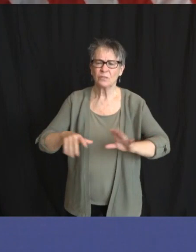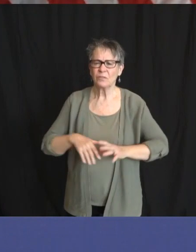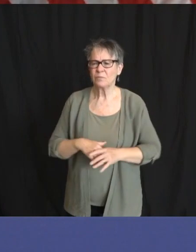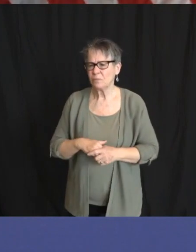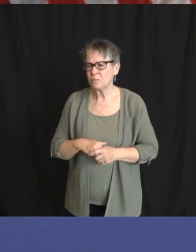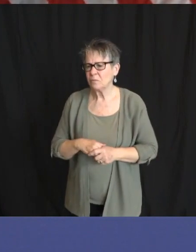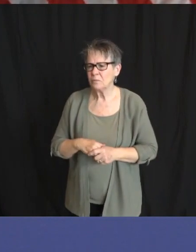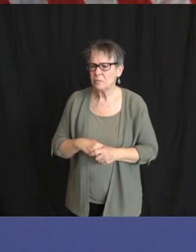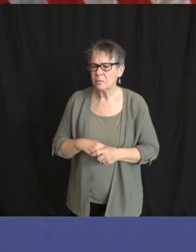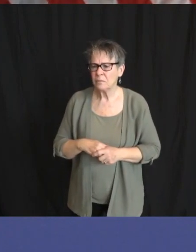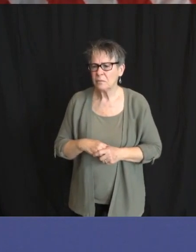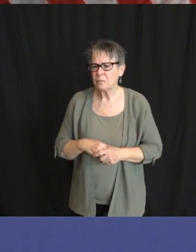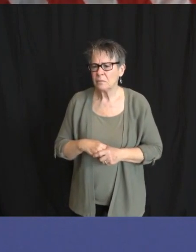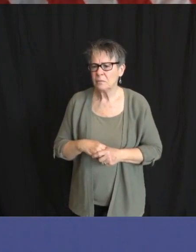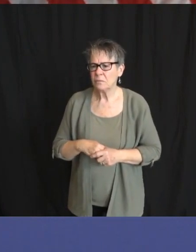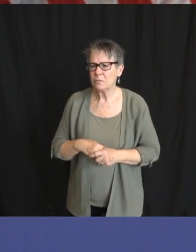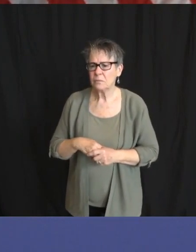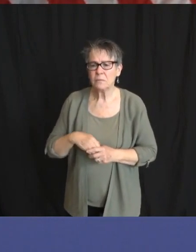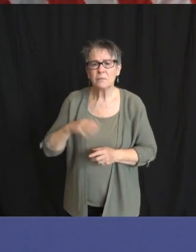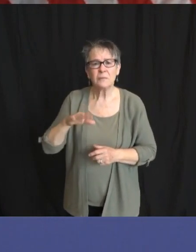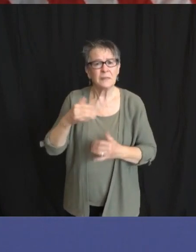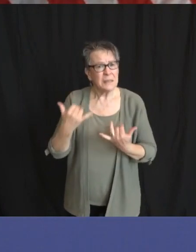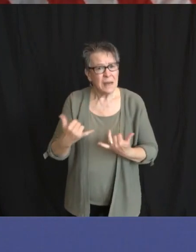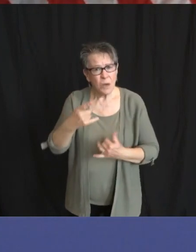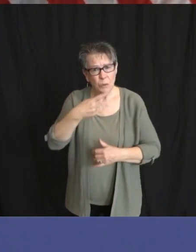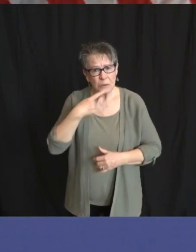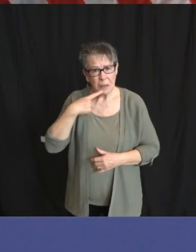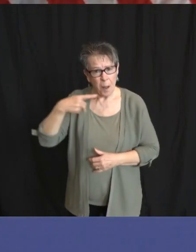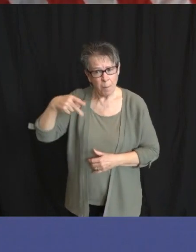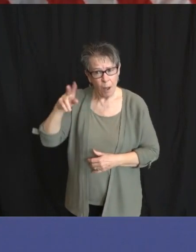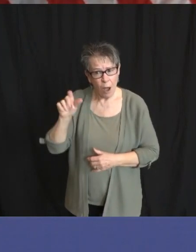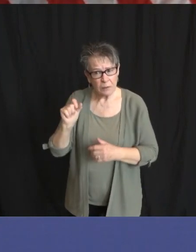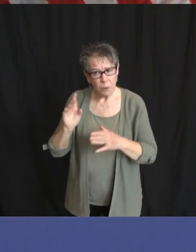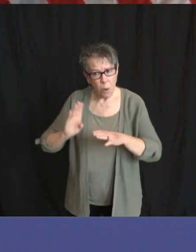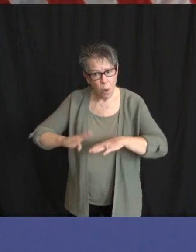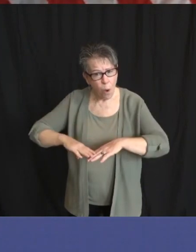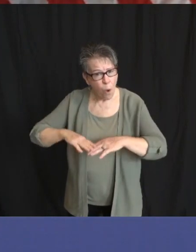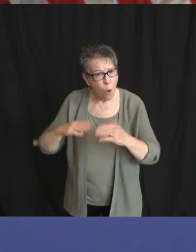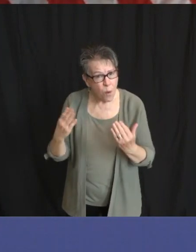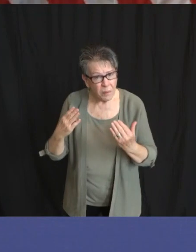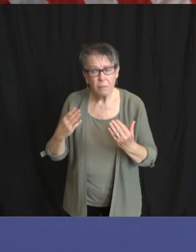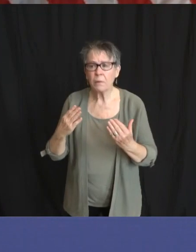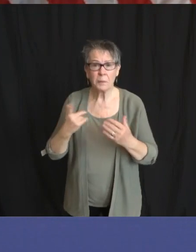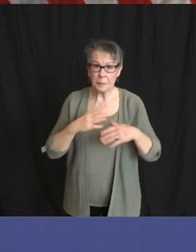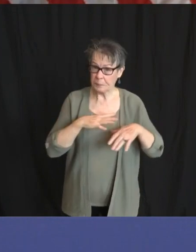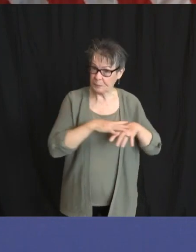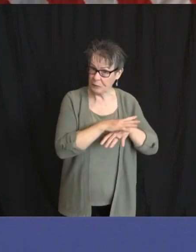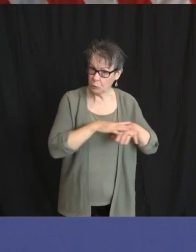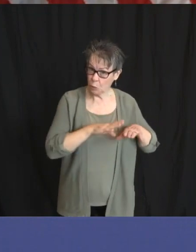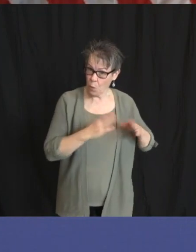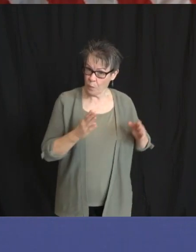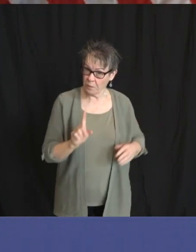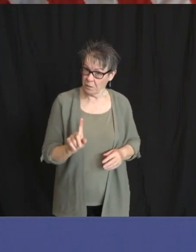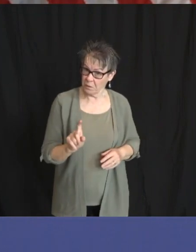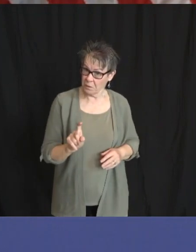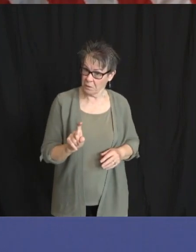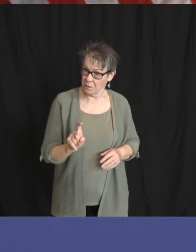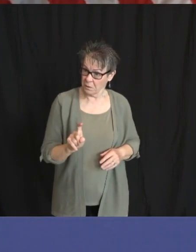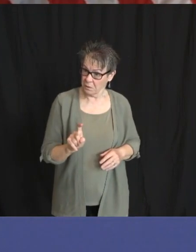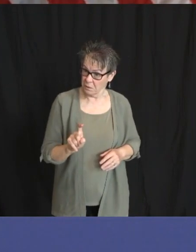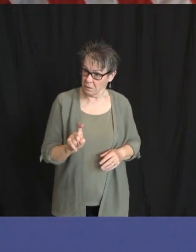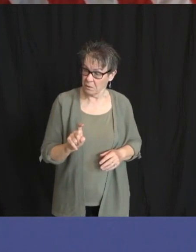sign about what could be expected with beaches in the next couple of weeks or after Memorial Day? Governor, we continue to hear from readers